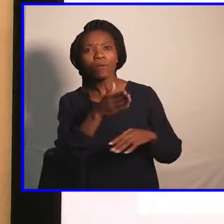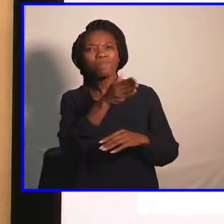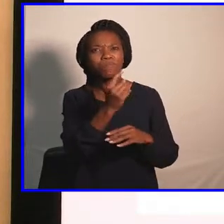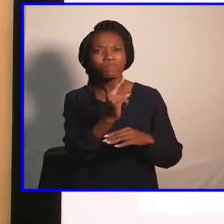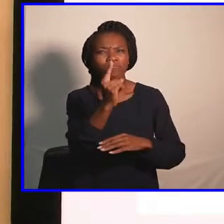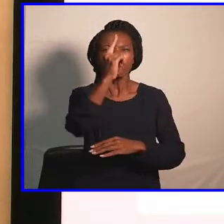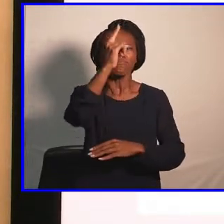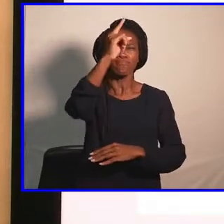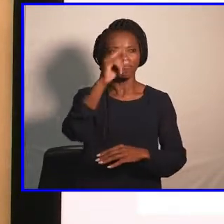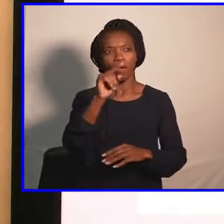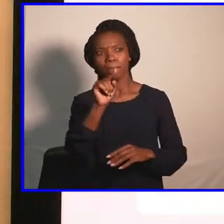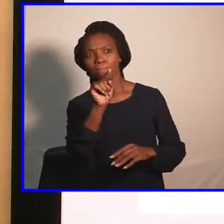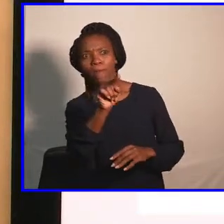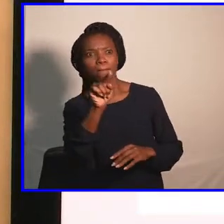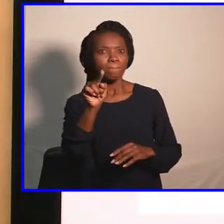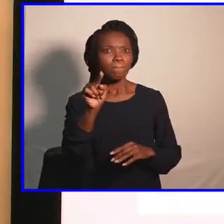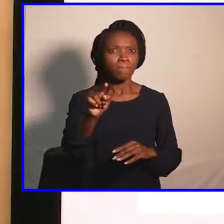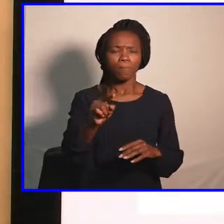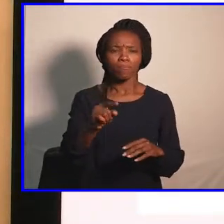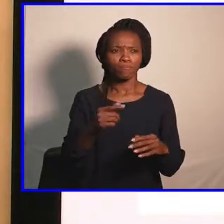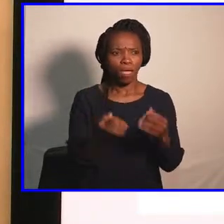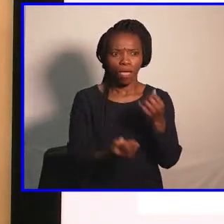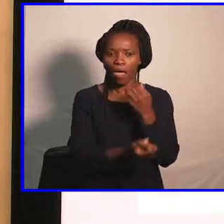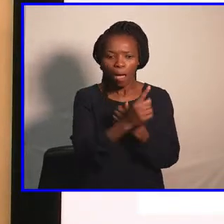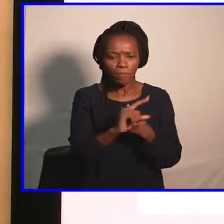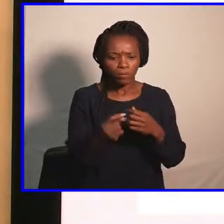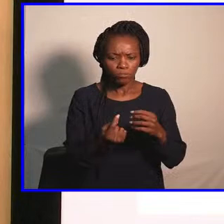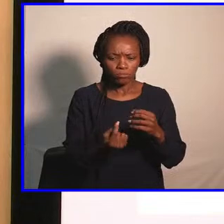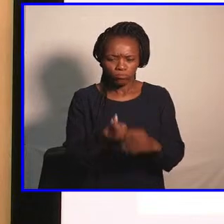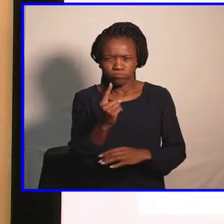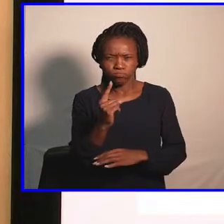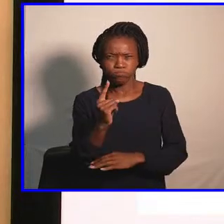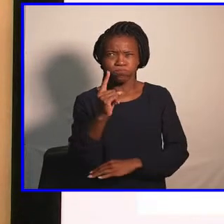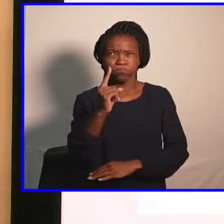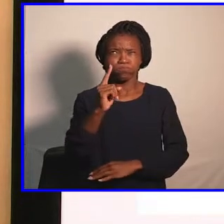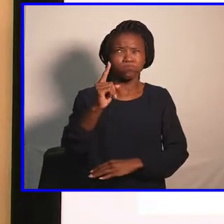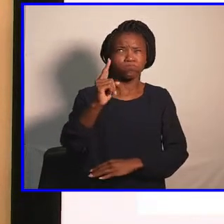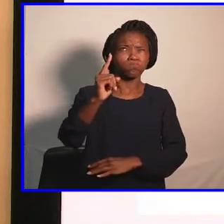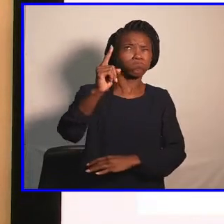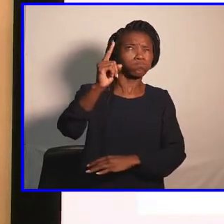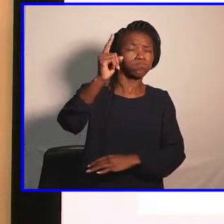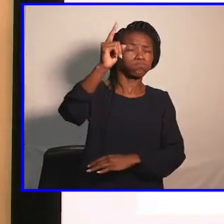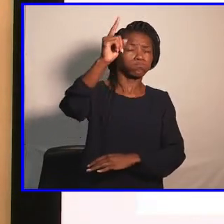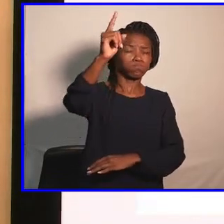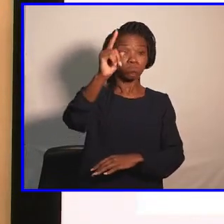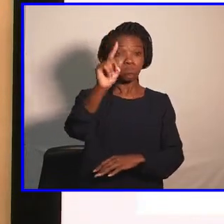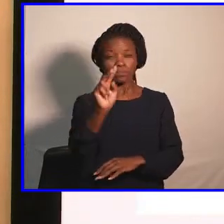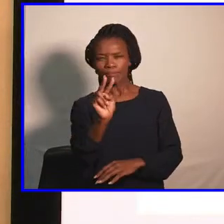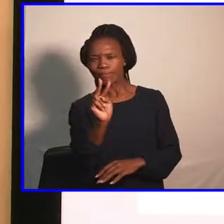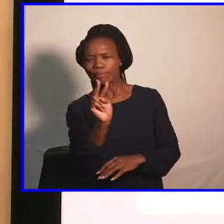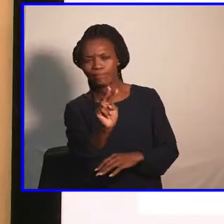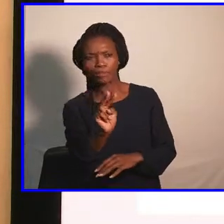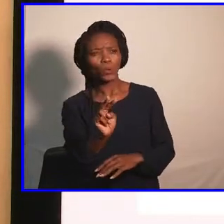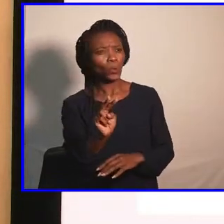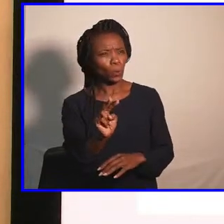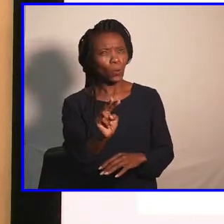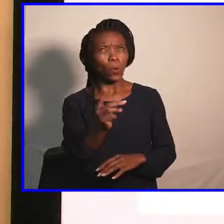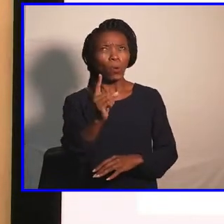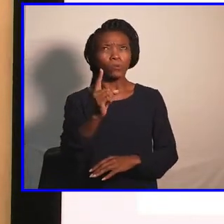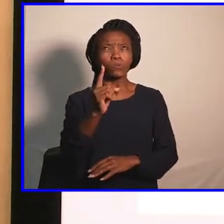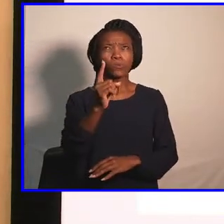a spaceship that goes into space takes off, and you are able to see every part of its